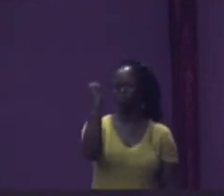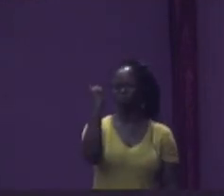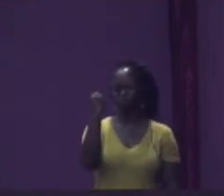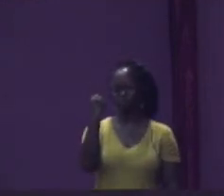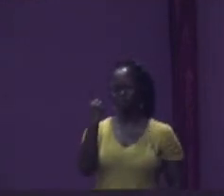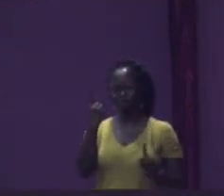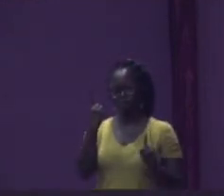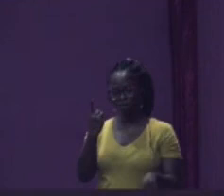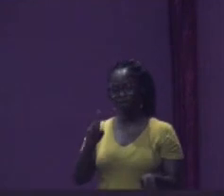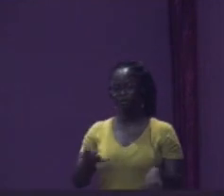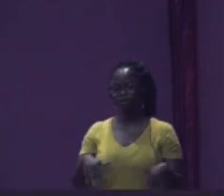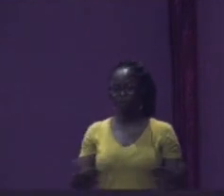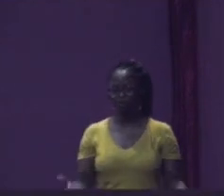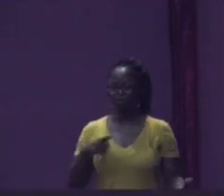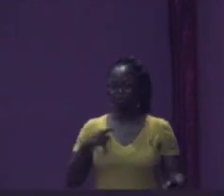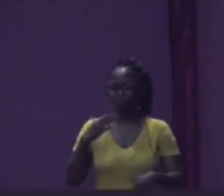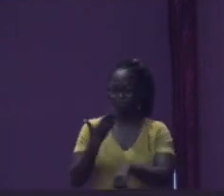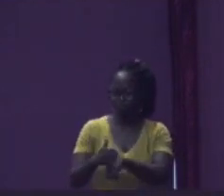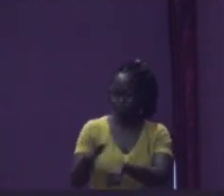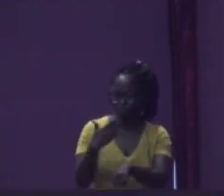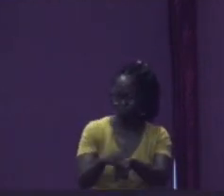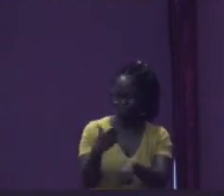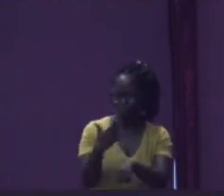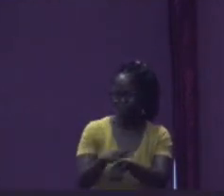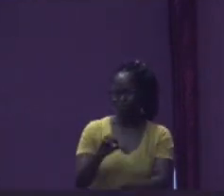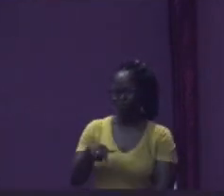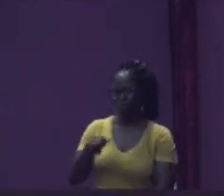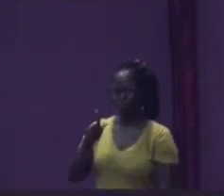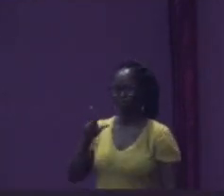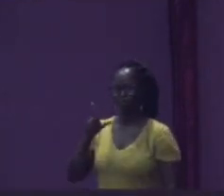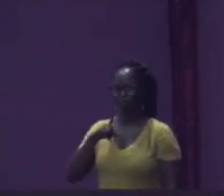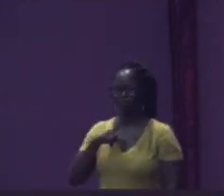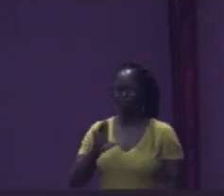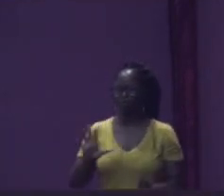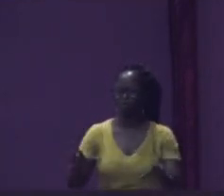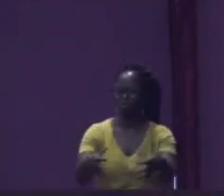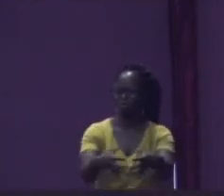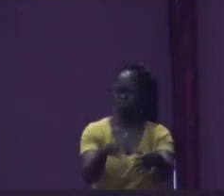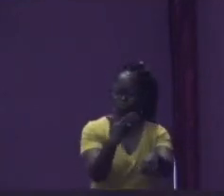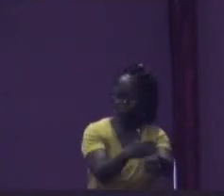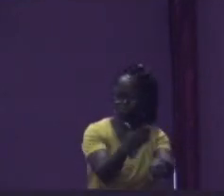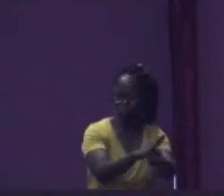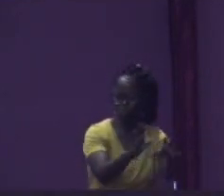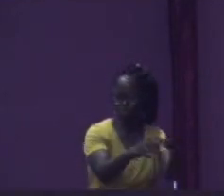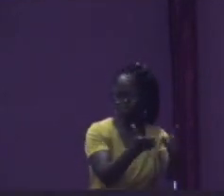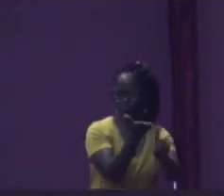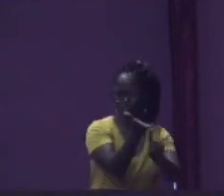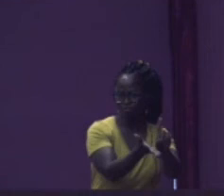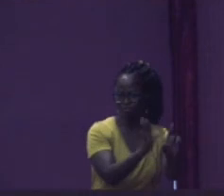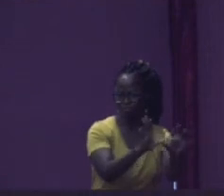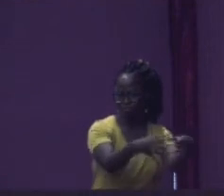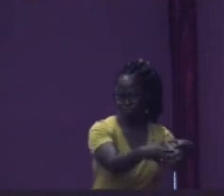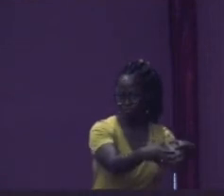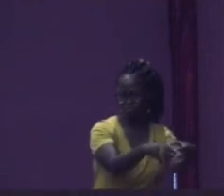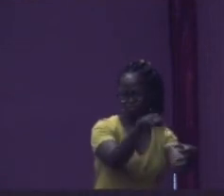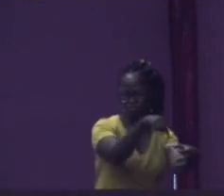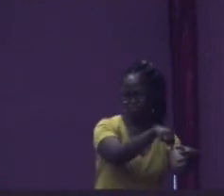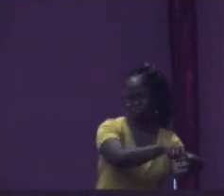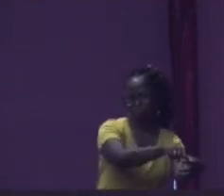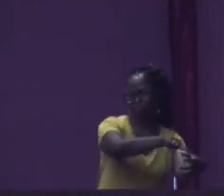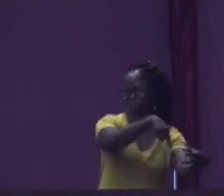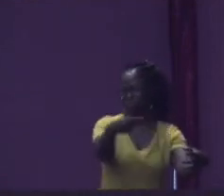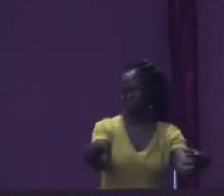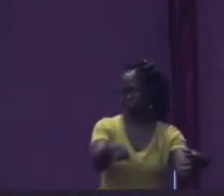train, the NGO will train a group of midwives, and that group will train other local midwives and